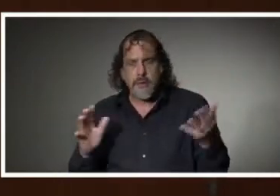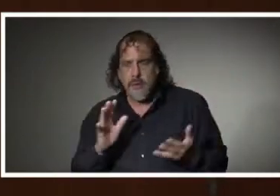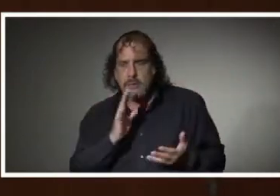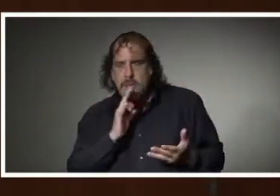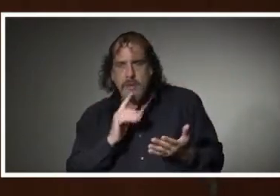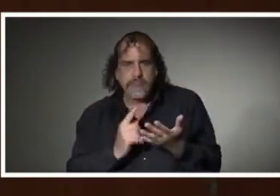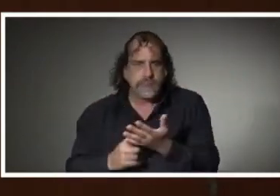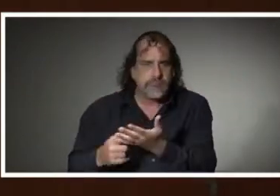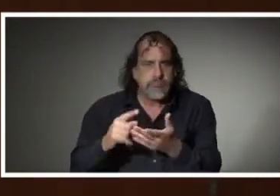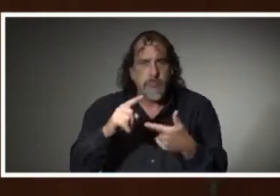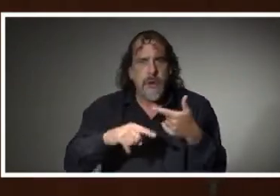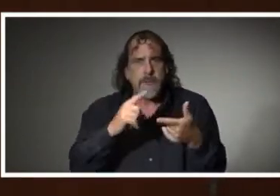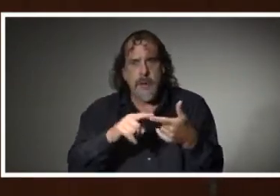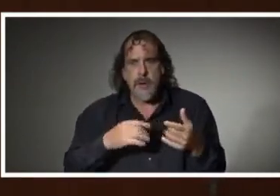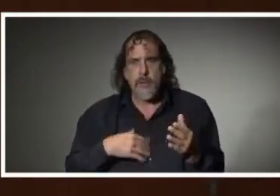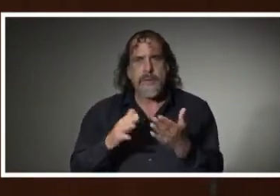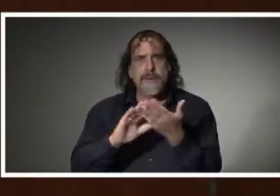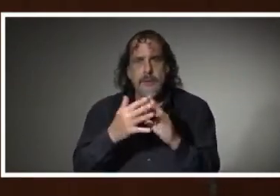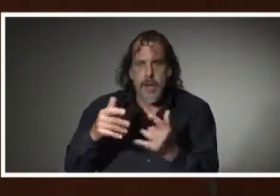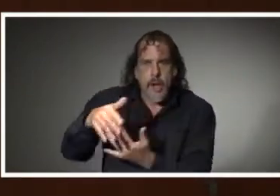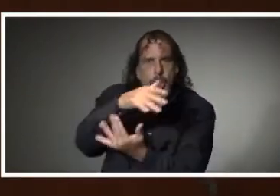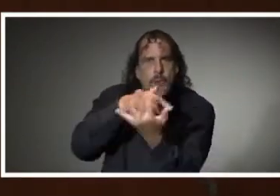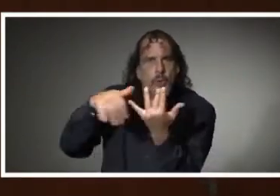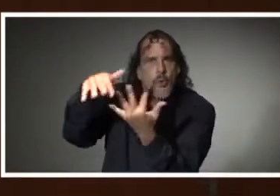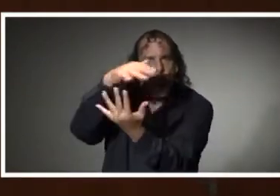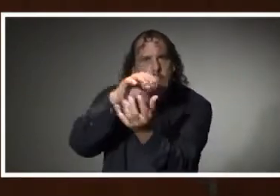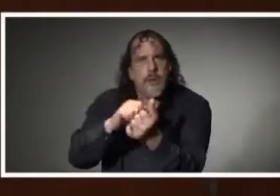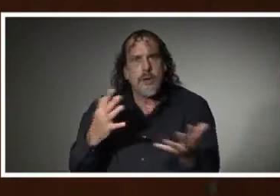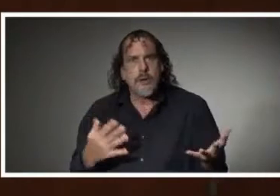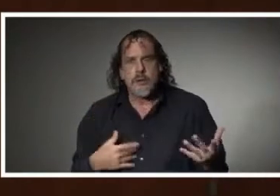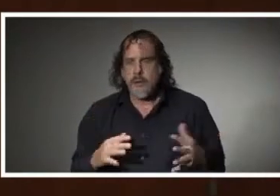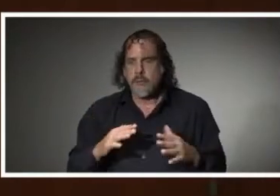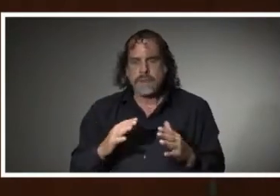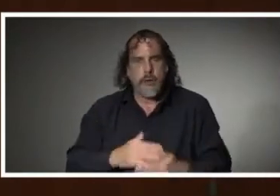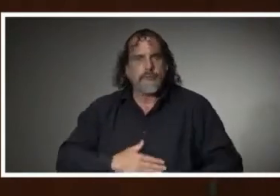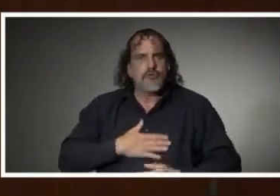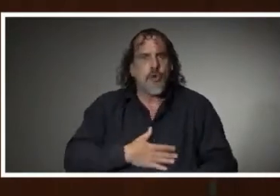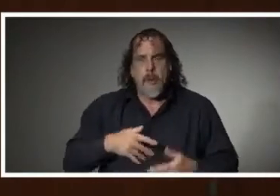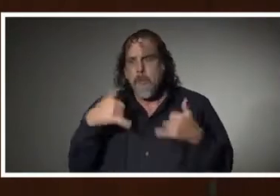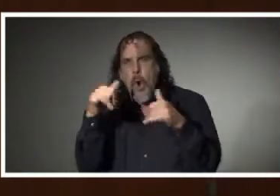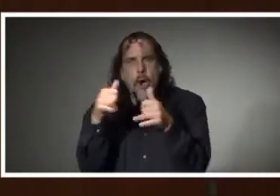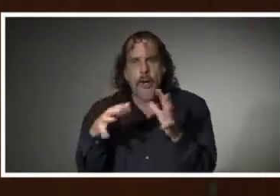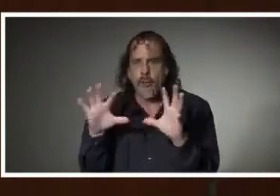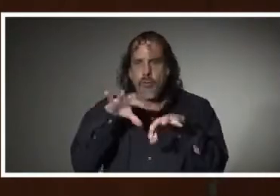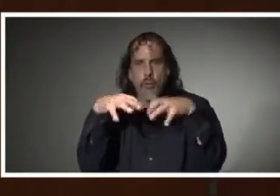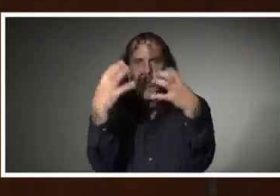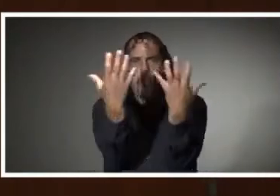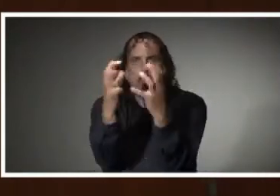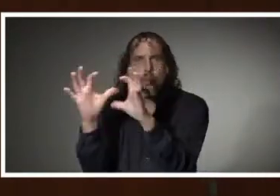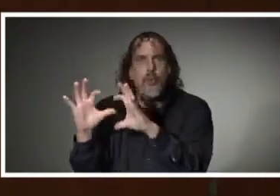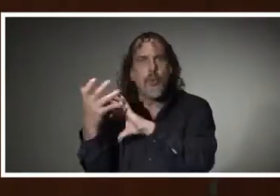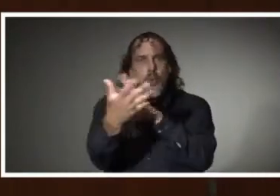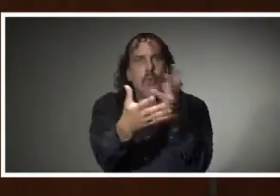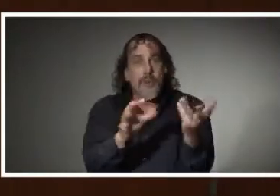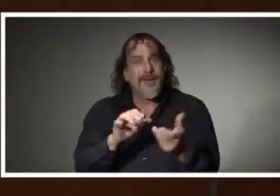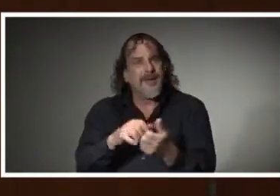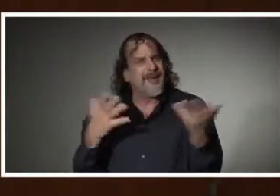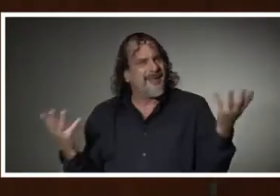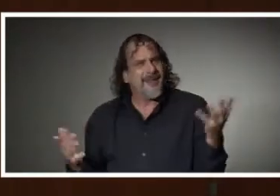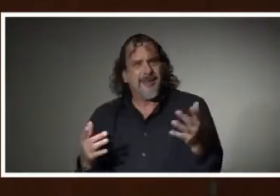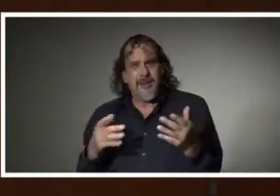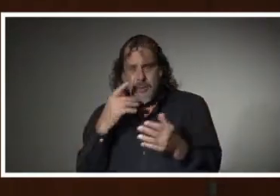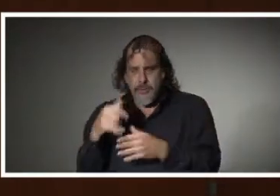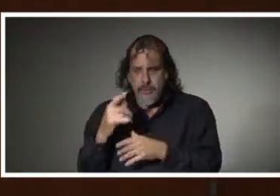what we've seen with community transmission, people doing social events, crowding, et cetera. It's inevitable. We are reporting